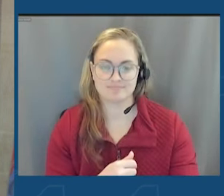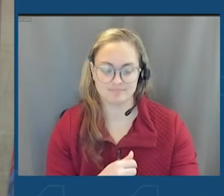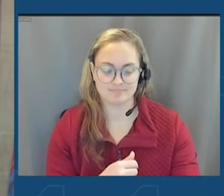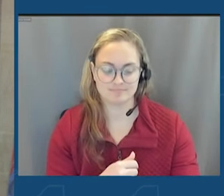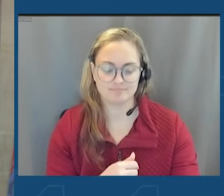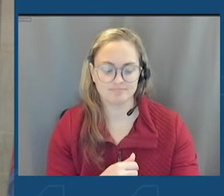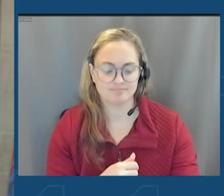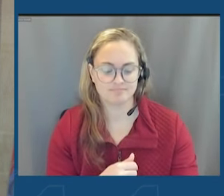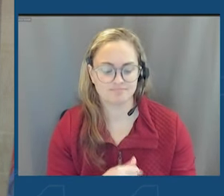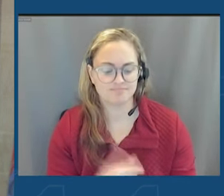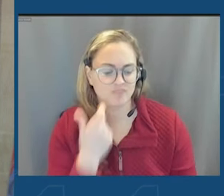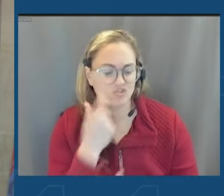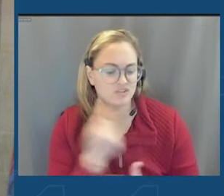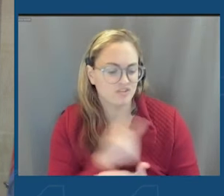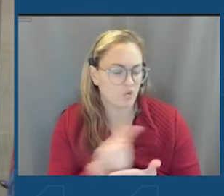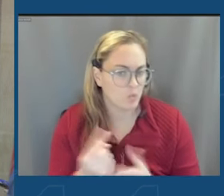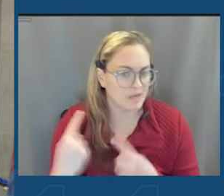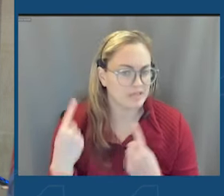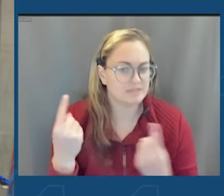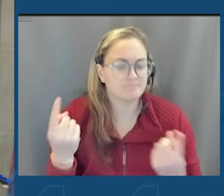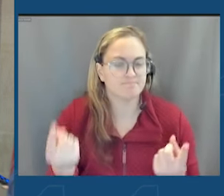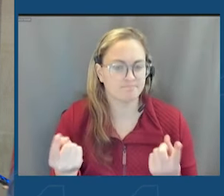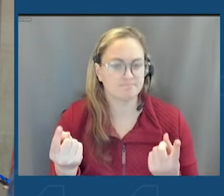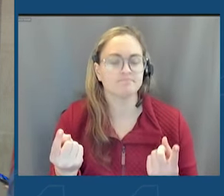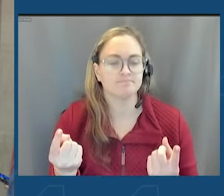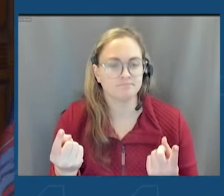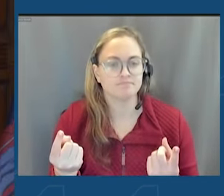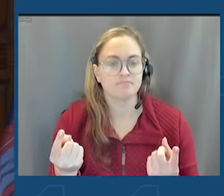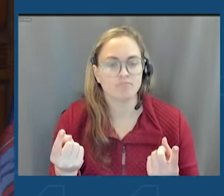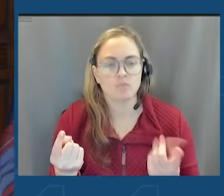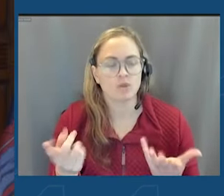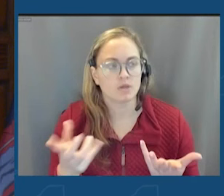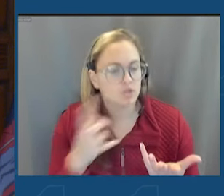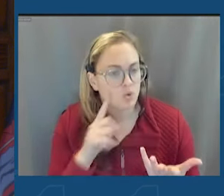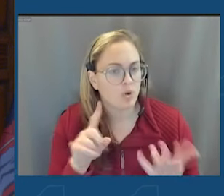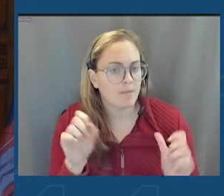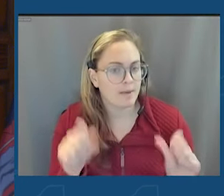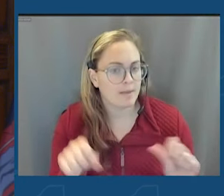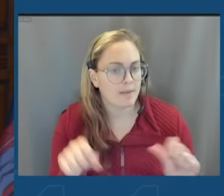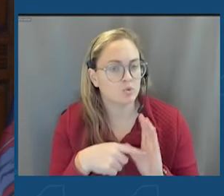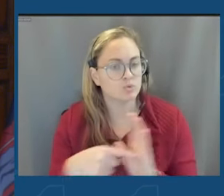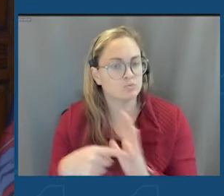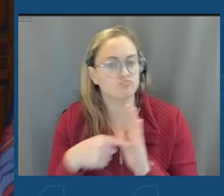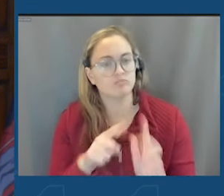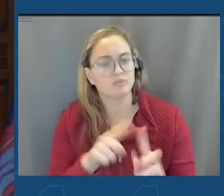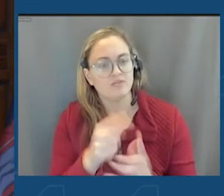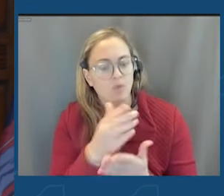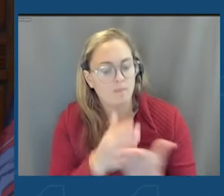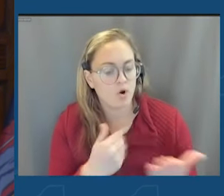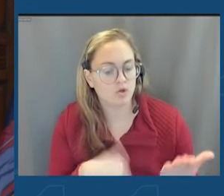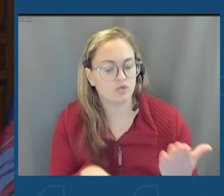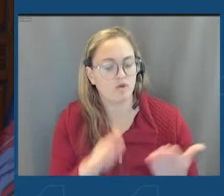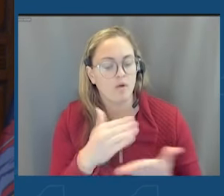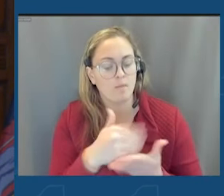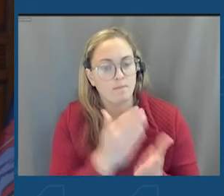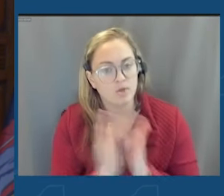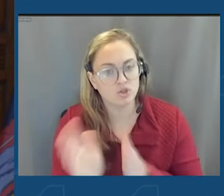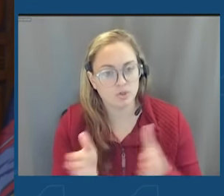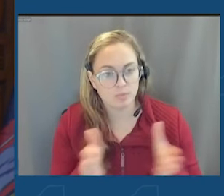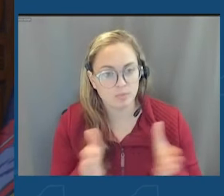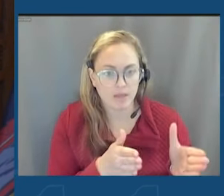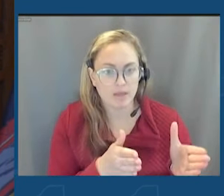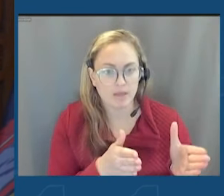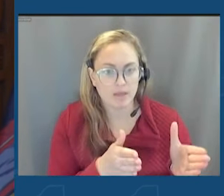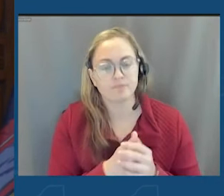Over the last couple of weeks, I've been holding a number of events to showcase certain elements of our budget plan that I introduced back in